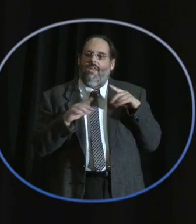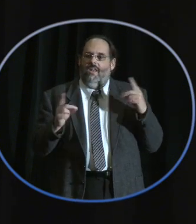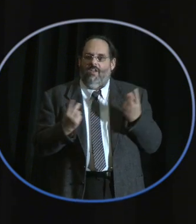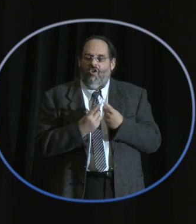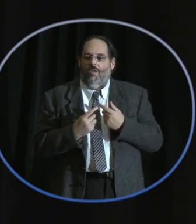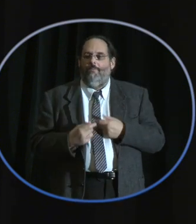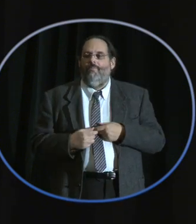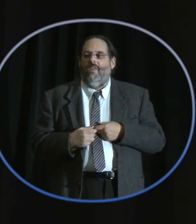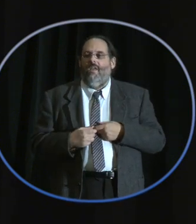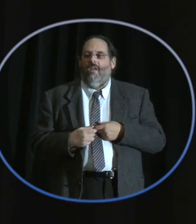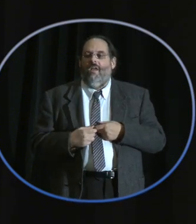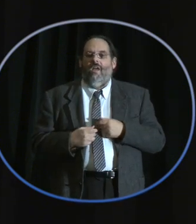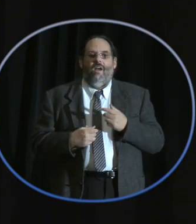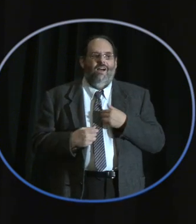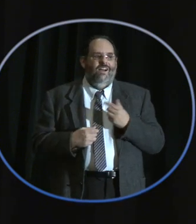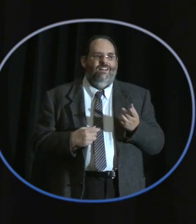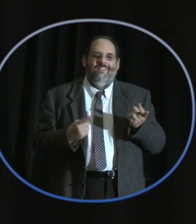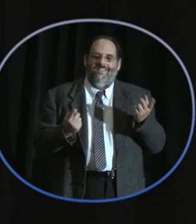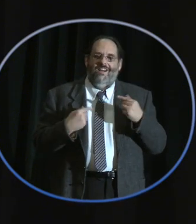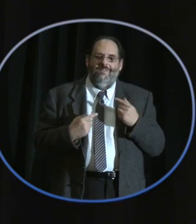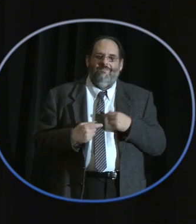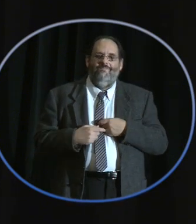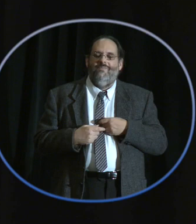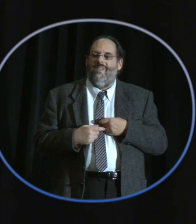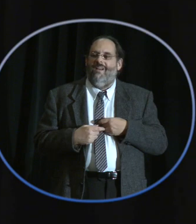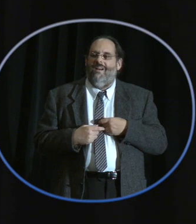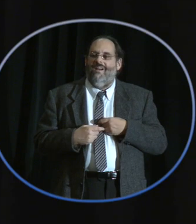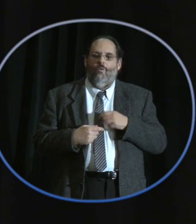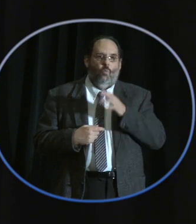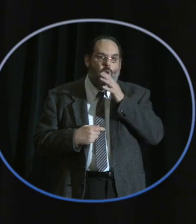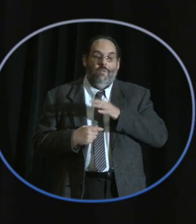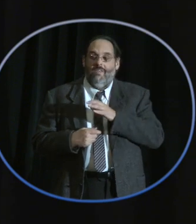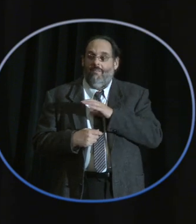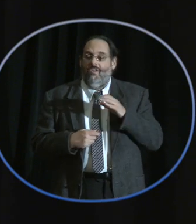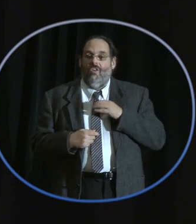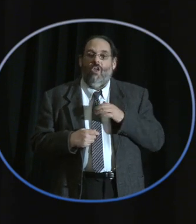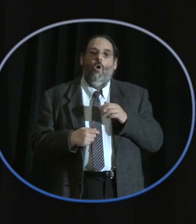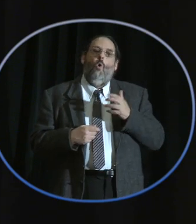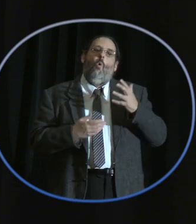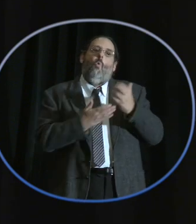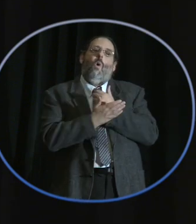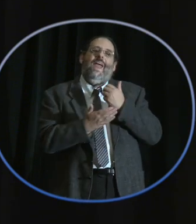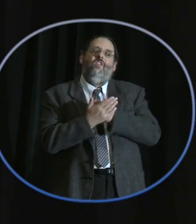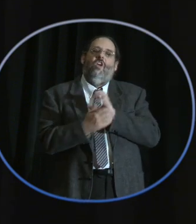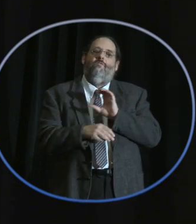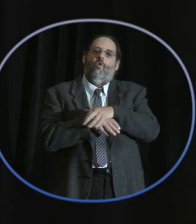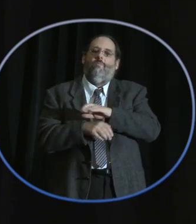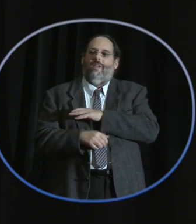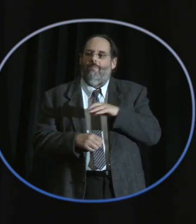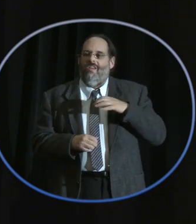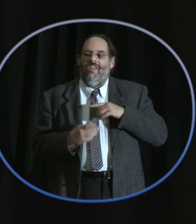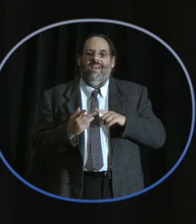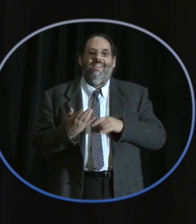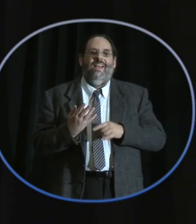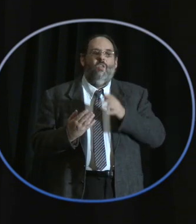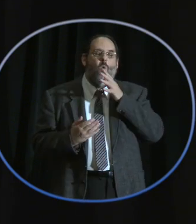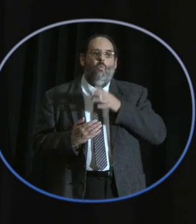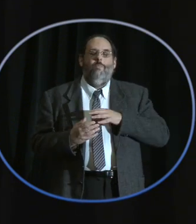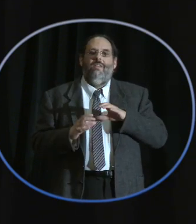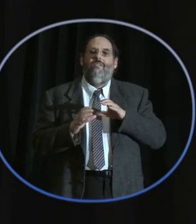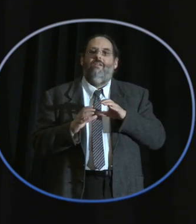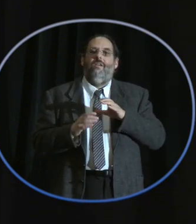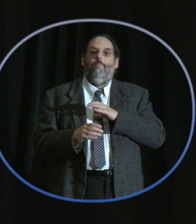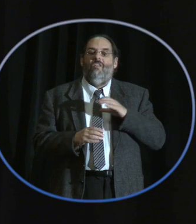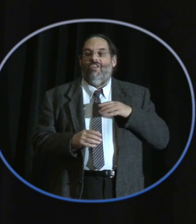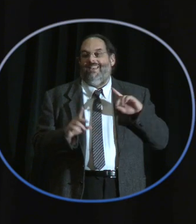Division, the Veterans Commission, the Wage Enforcement Commission, and the Women's Commission